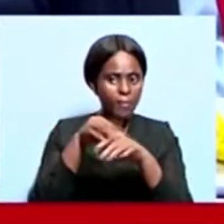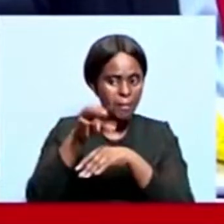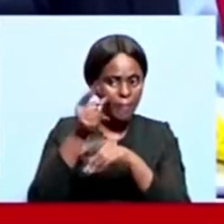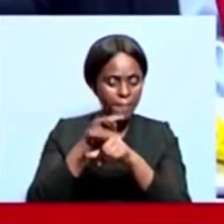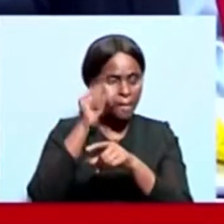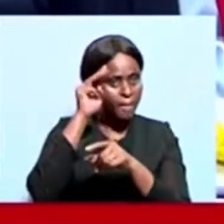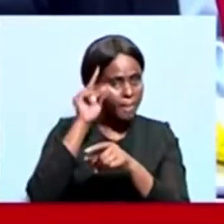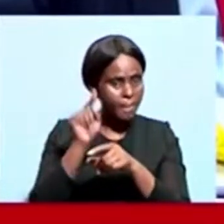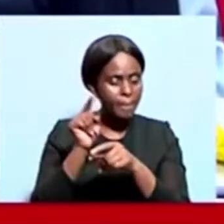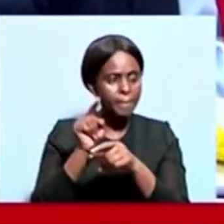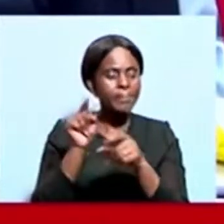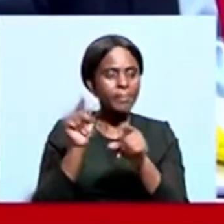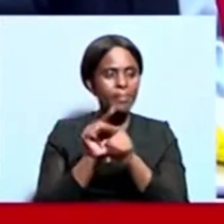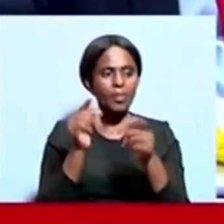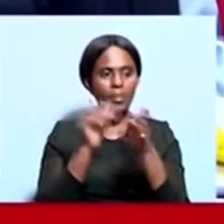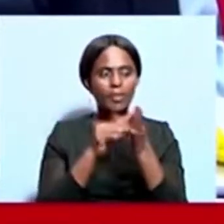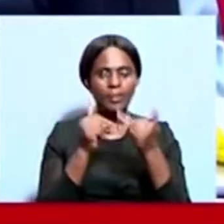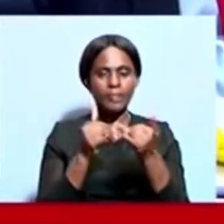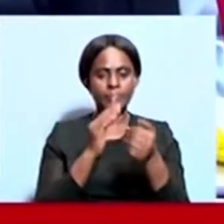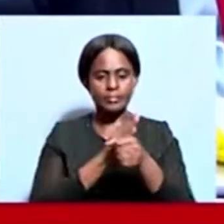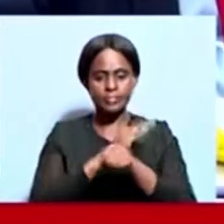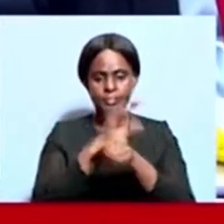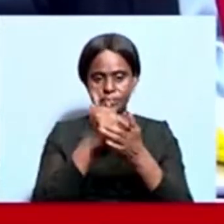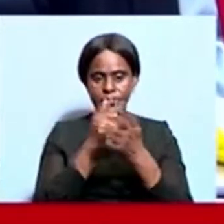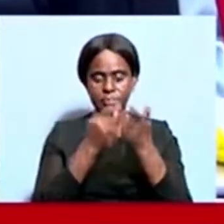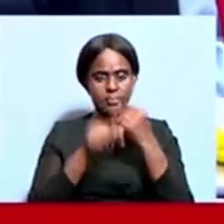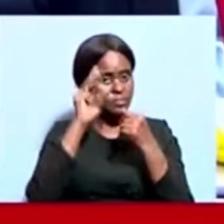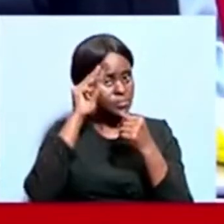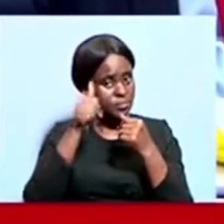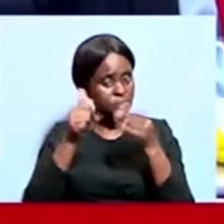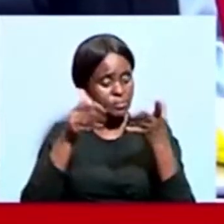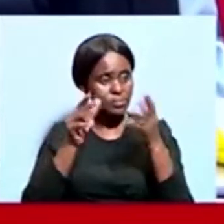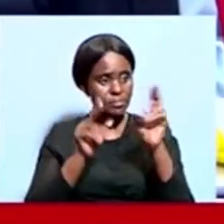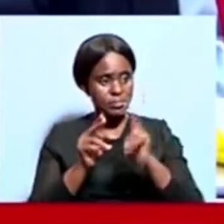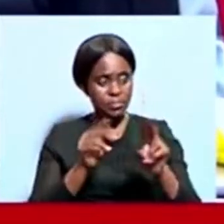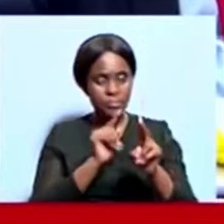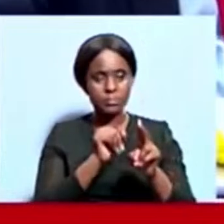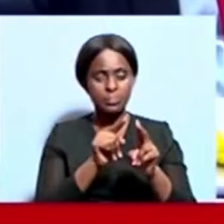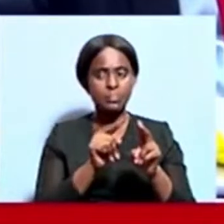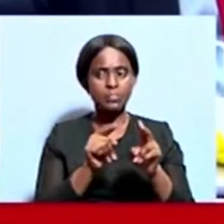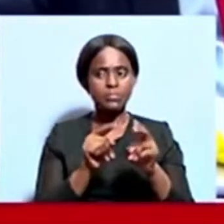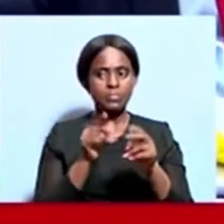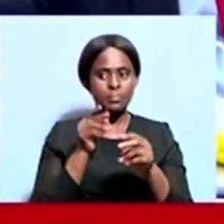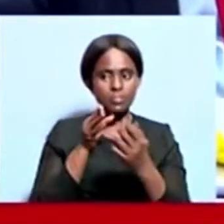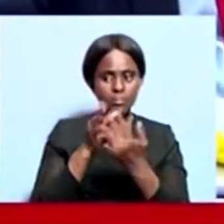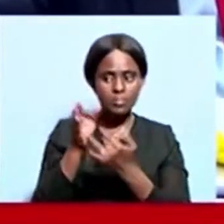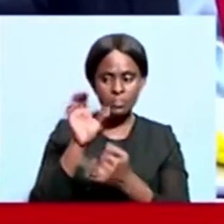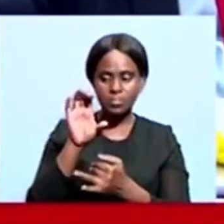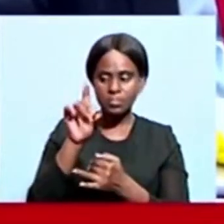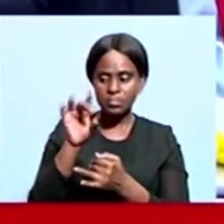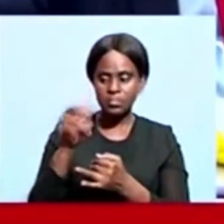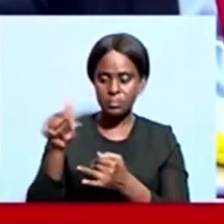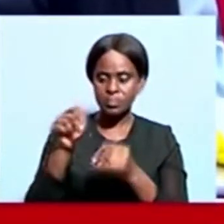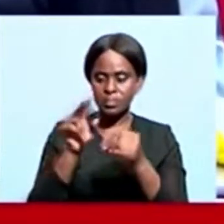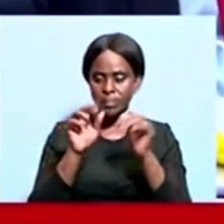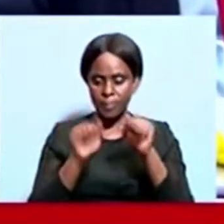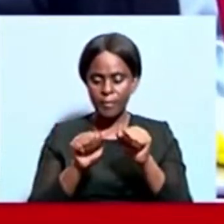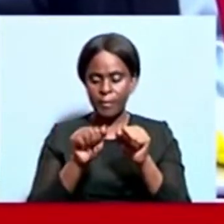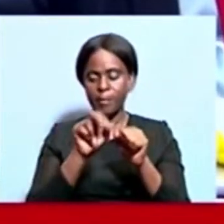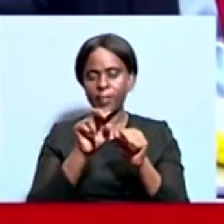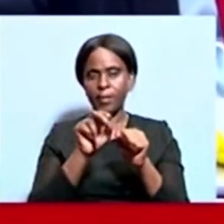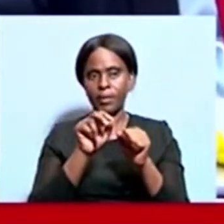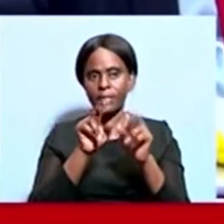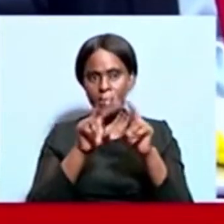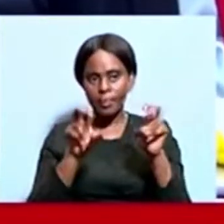ministry, and then once the ministry allows you to use it, then through CDF you are able to vary it in